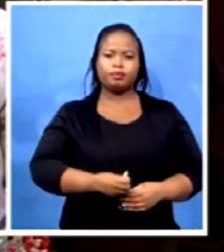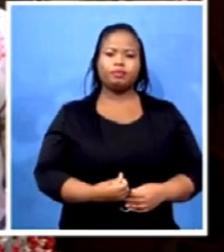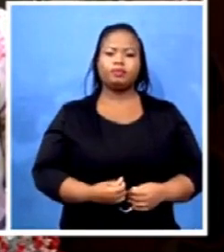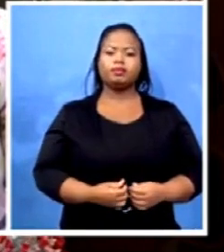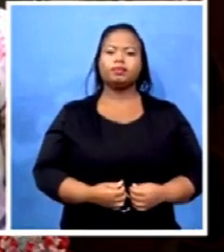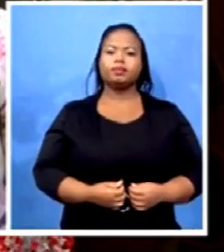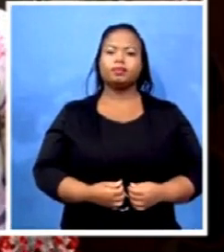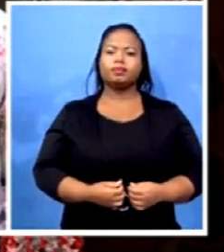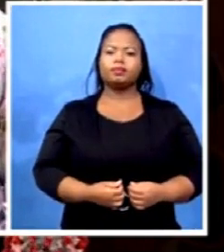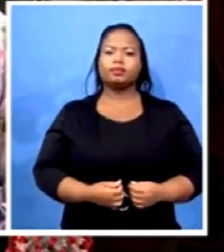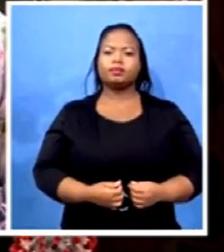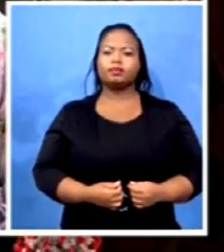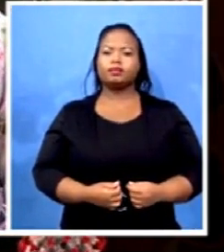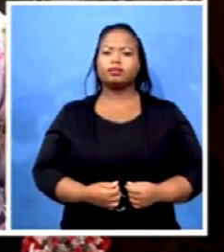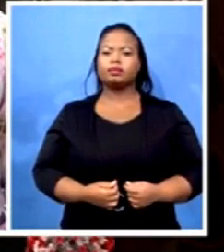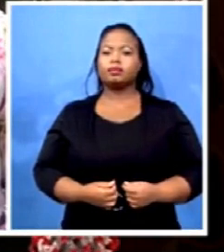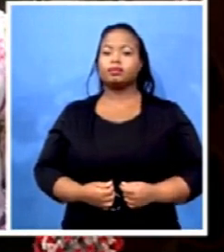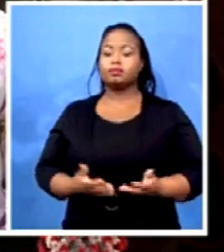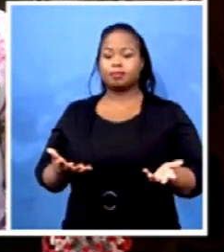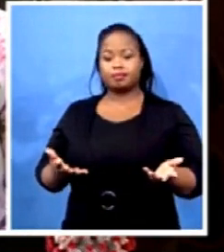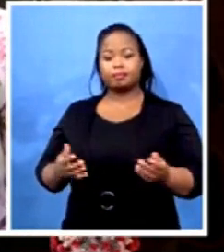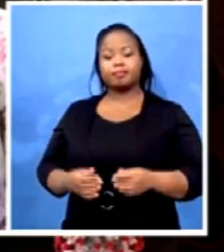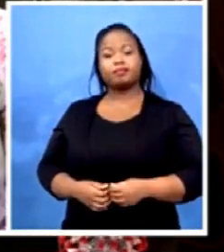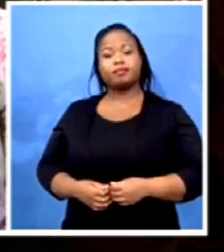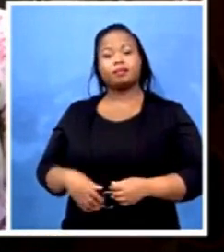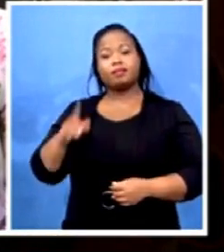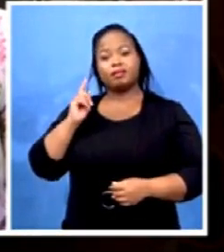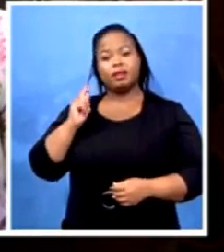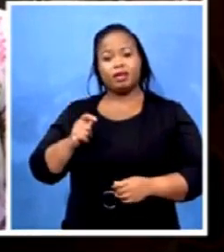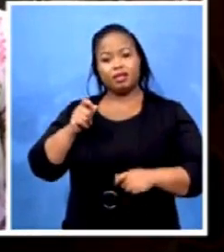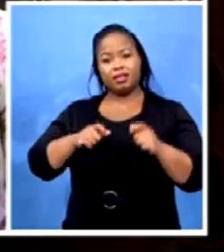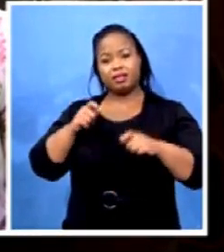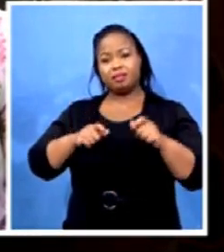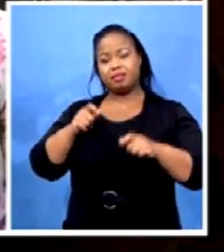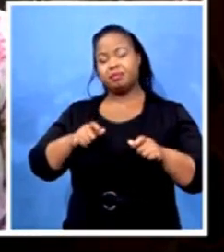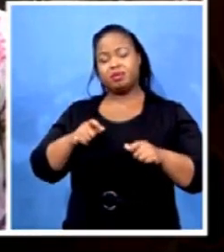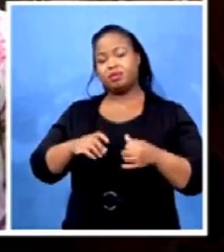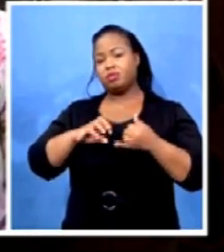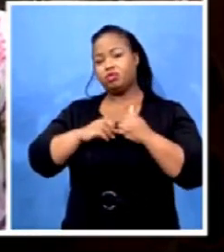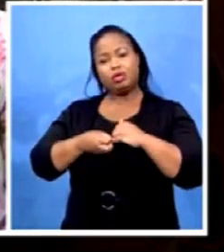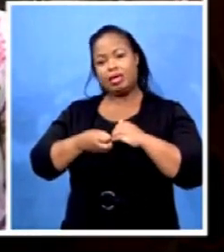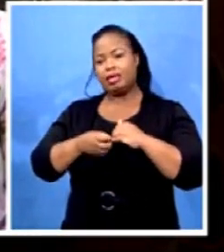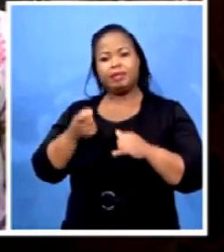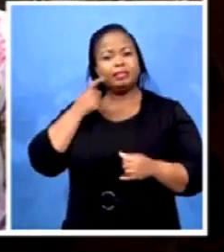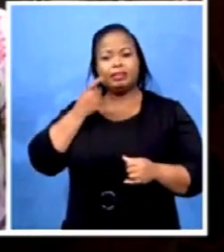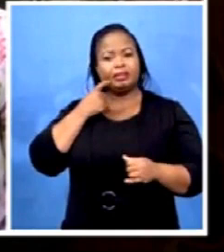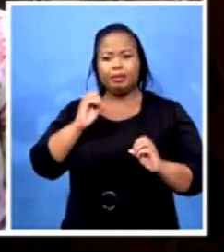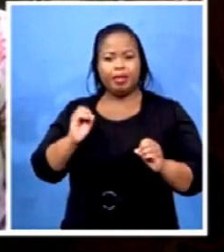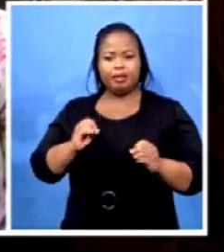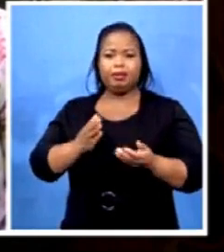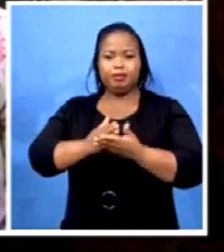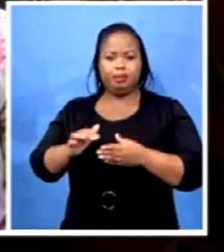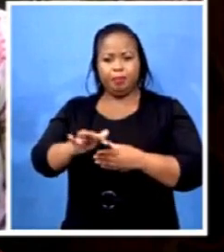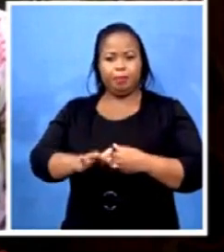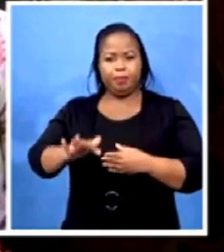Well, Kenyans are trying to cope, and indeed it's not easy. In the areas that we have mentioned, where there are landslides, where there's flooding,